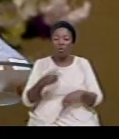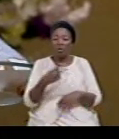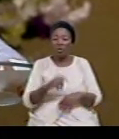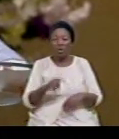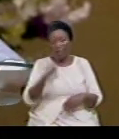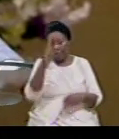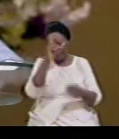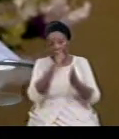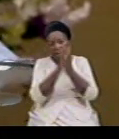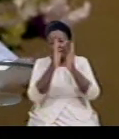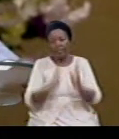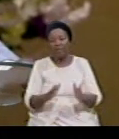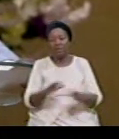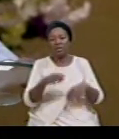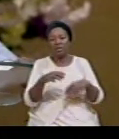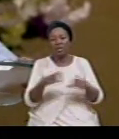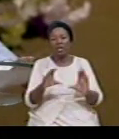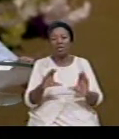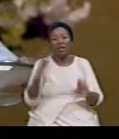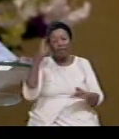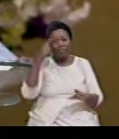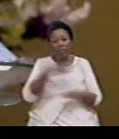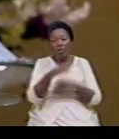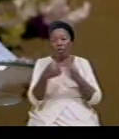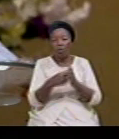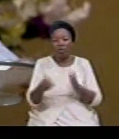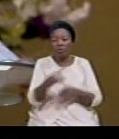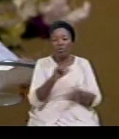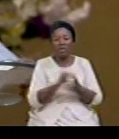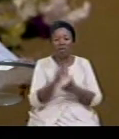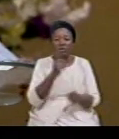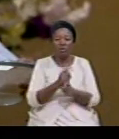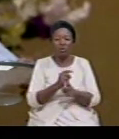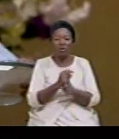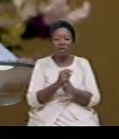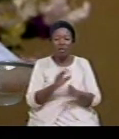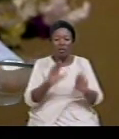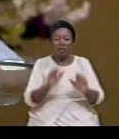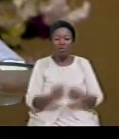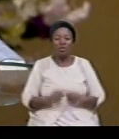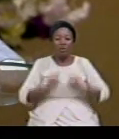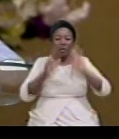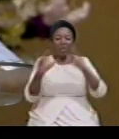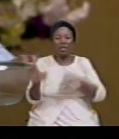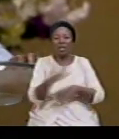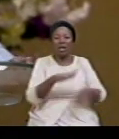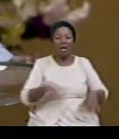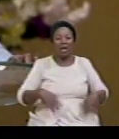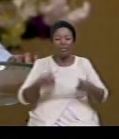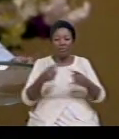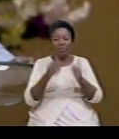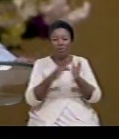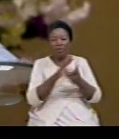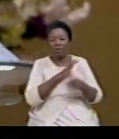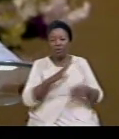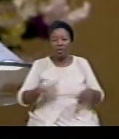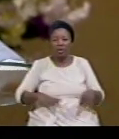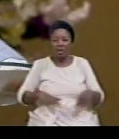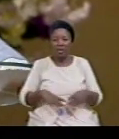for all those who gave their life to Jesus during this program,